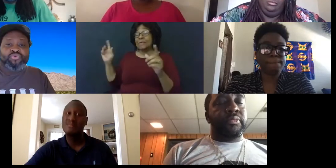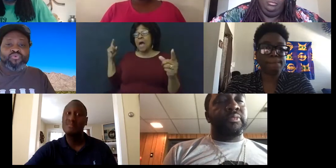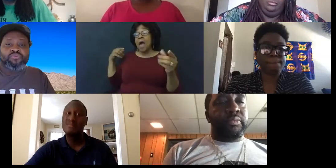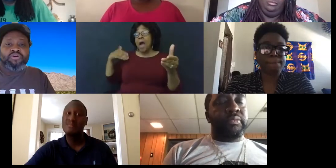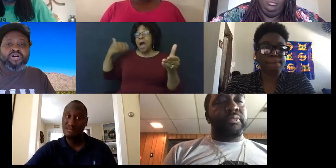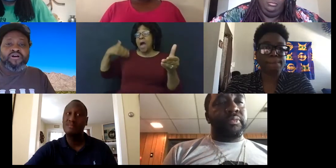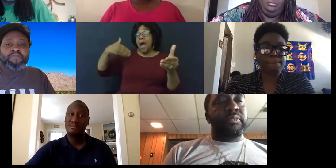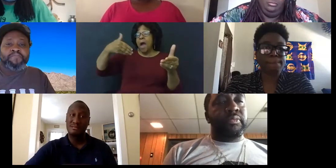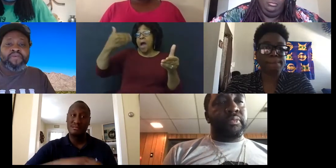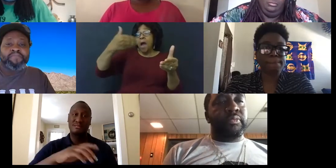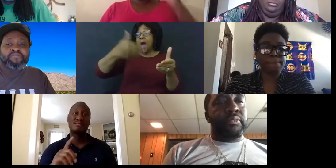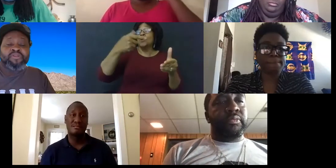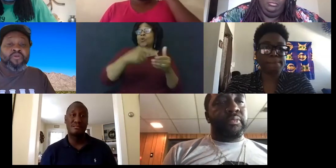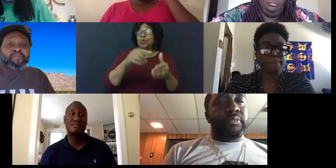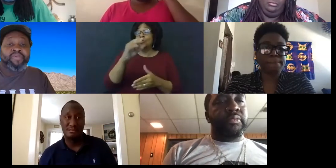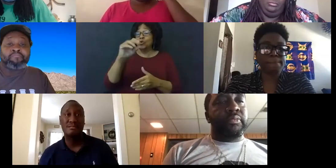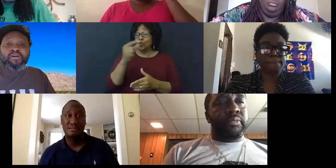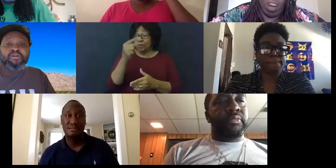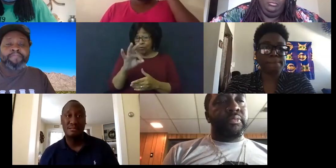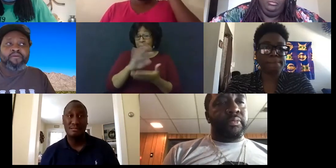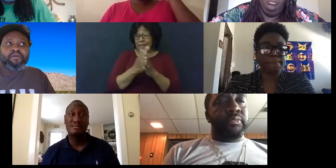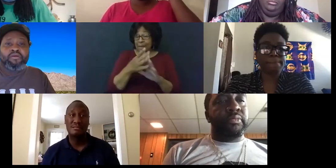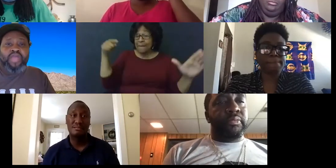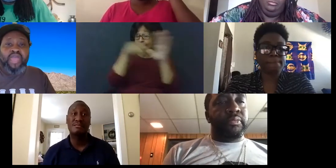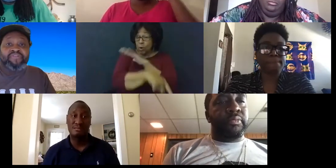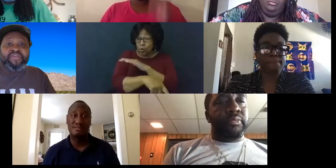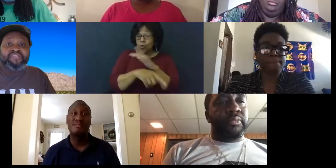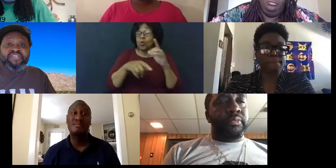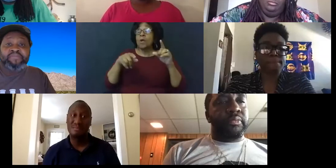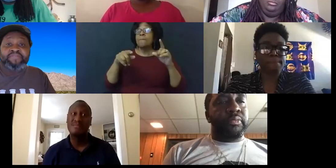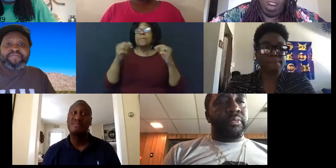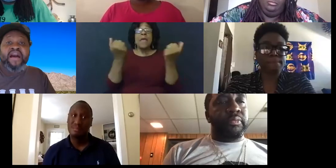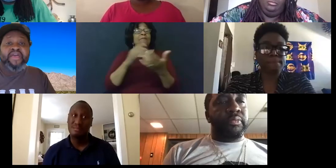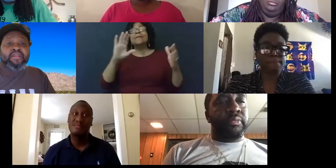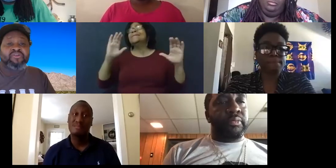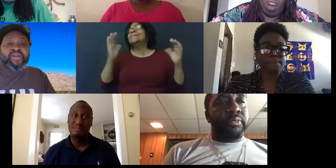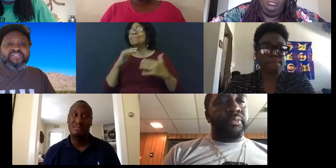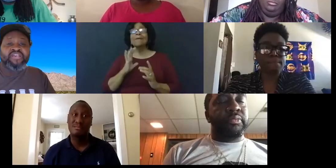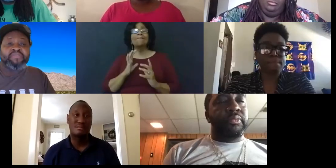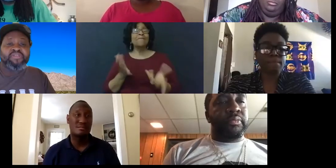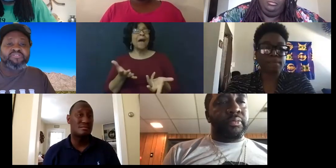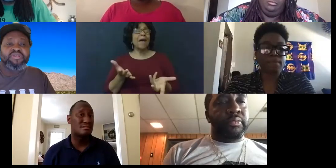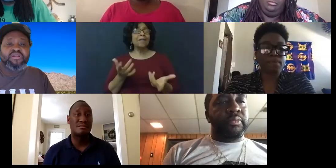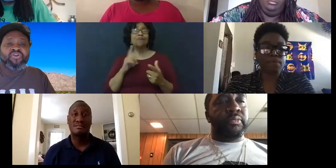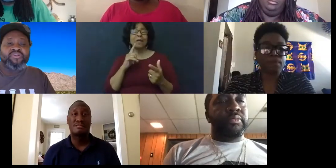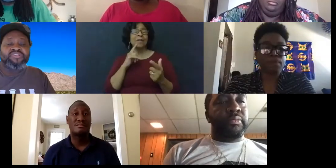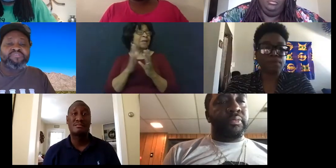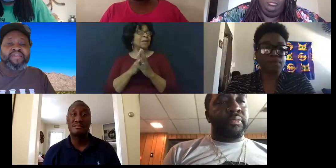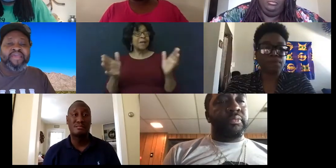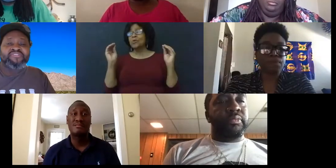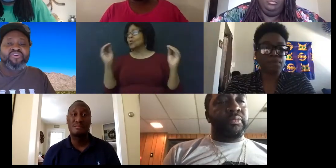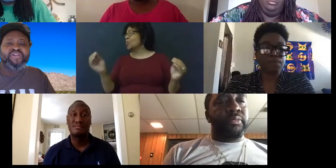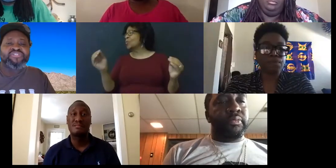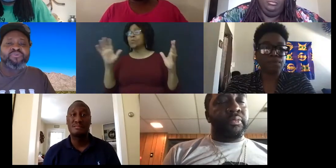to him, you know, him being murdered, everything seemed to be fine in the grand scheme of things. No one seemed